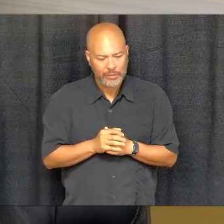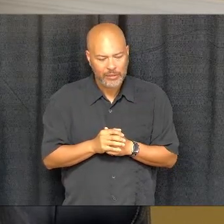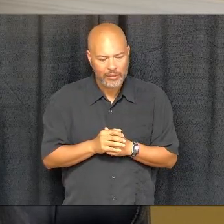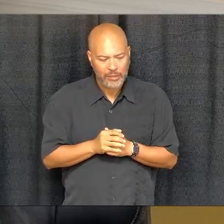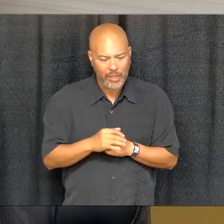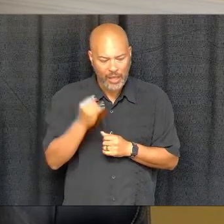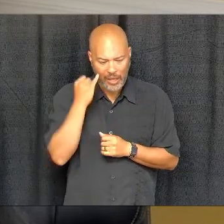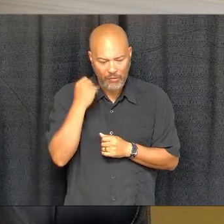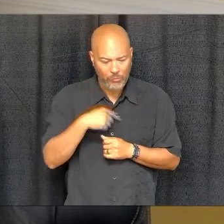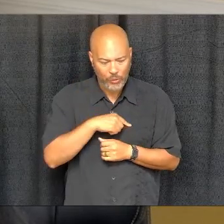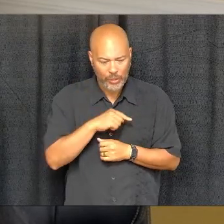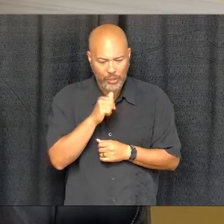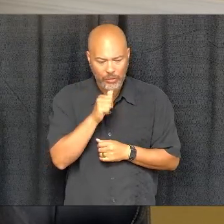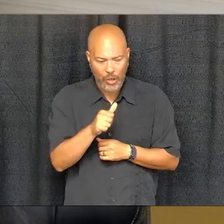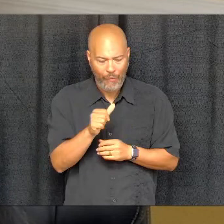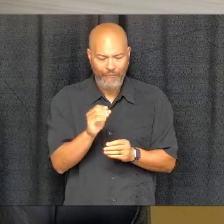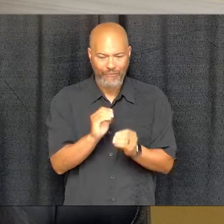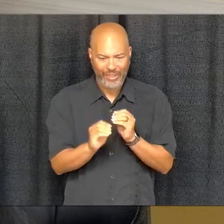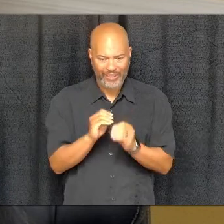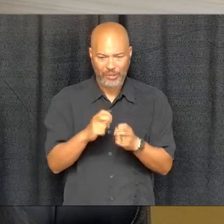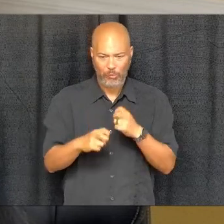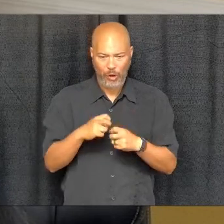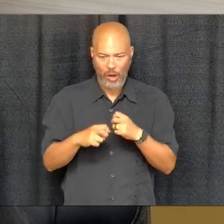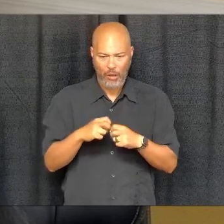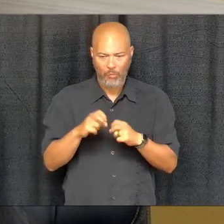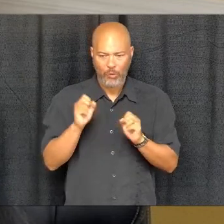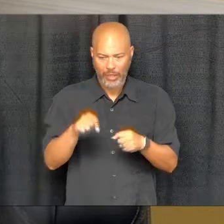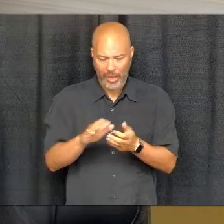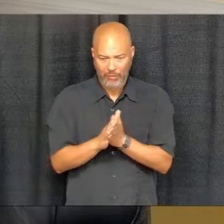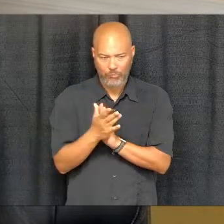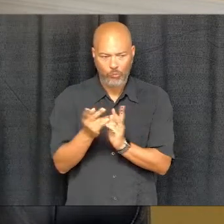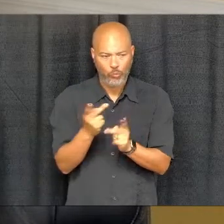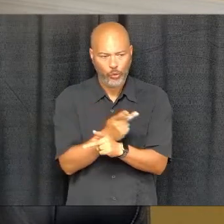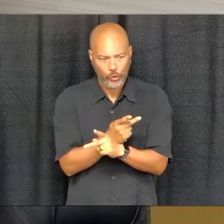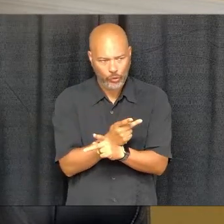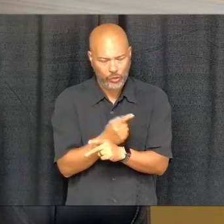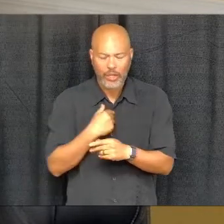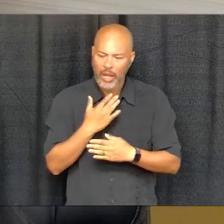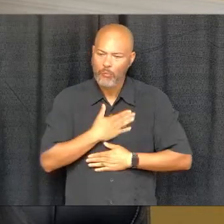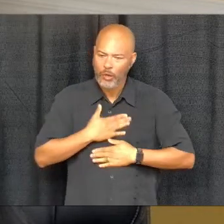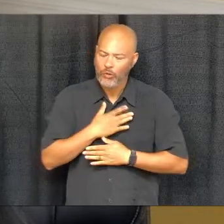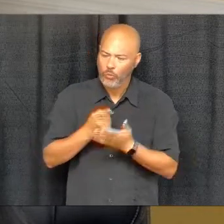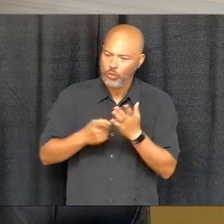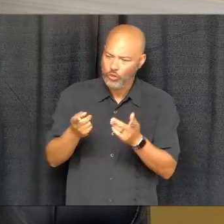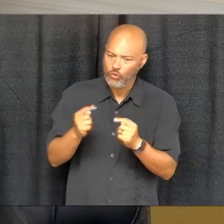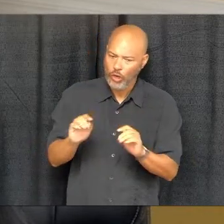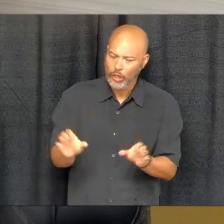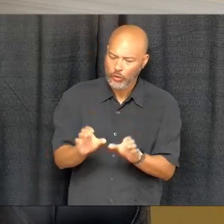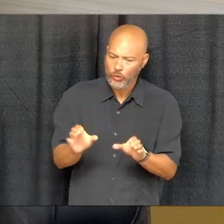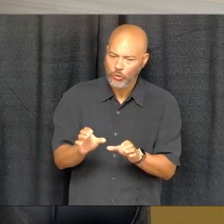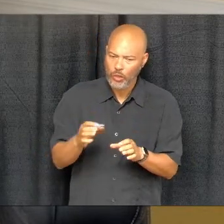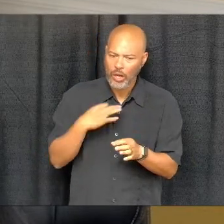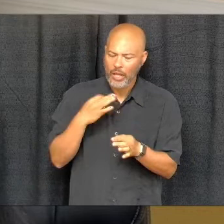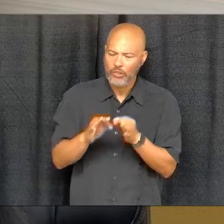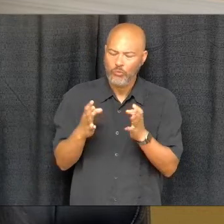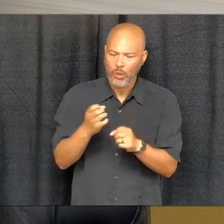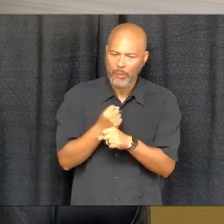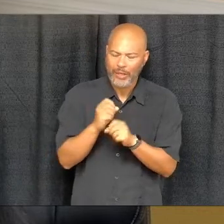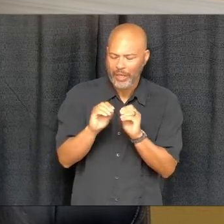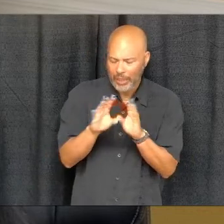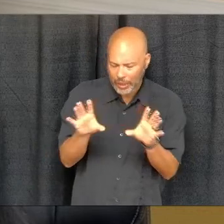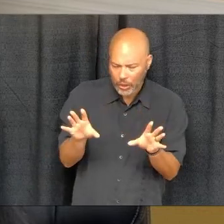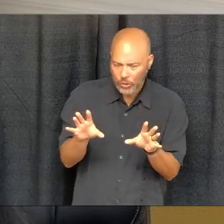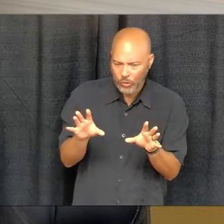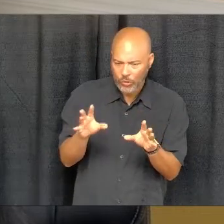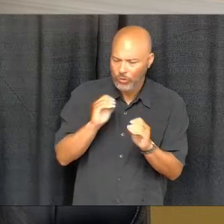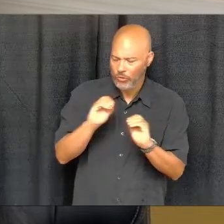if we don't fix the problem, it will get worse. And I appreciate what you're trying to do. And I just wanted to make that clear.